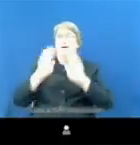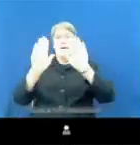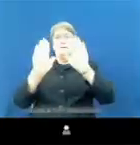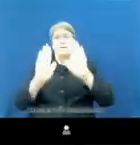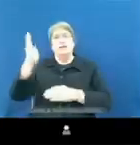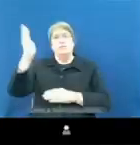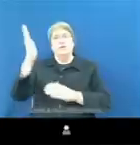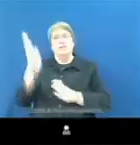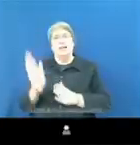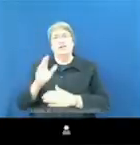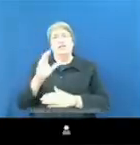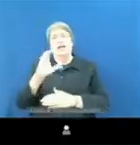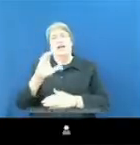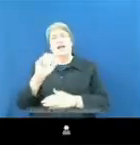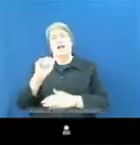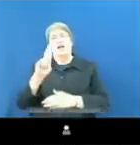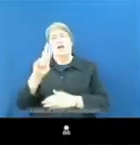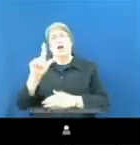Carla Mathers.